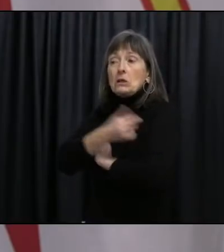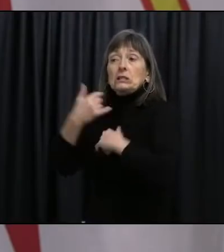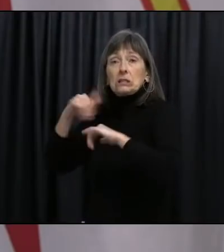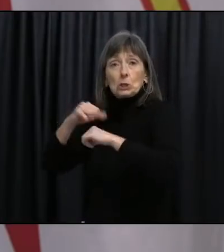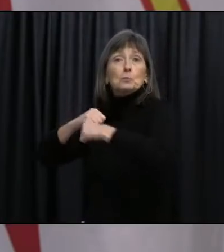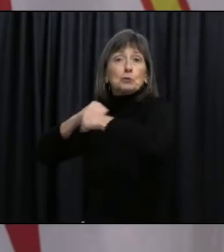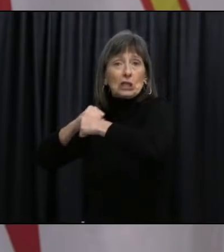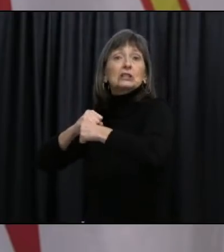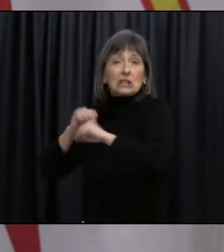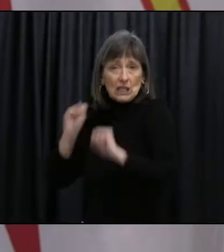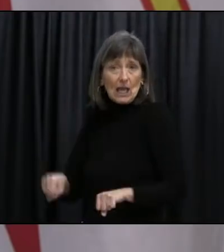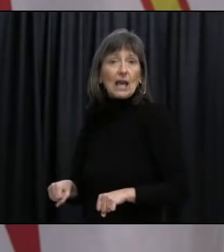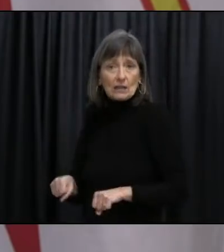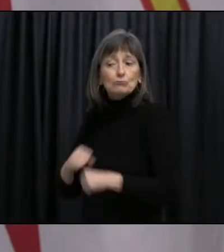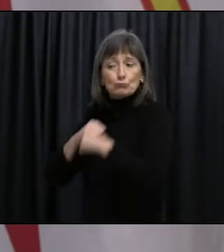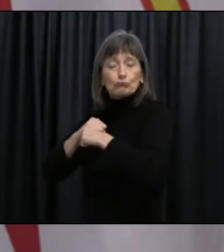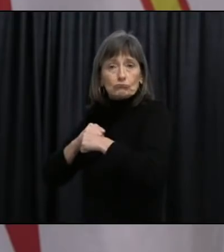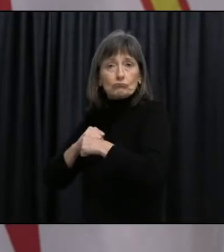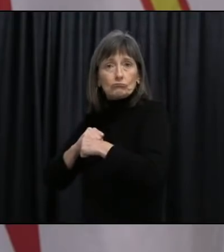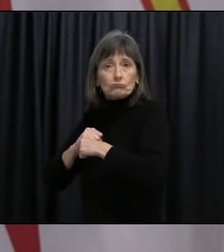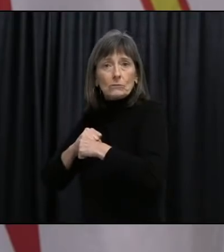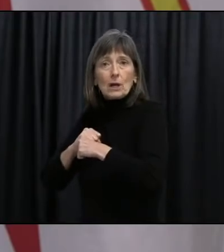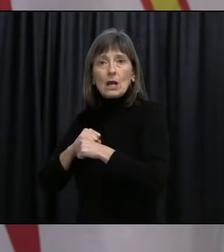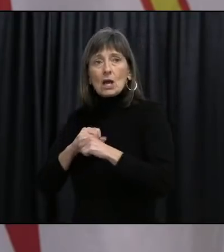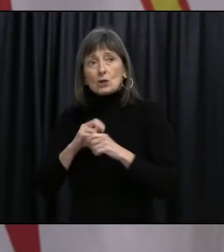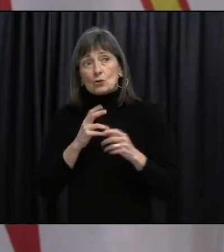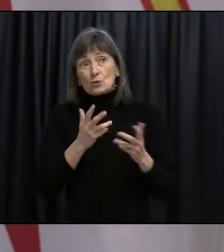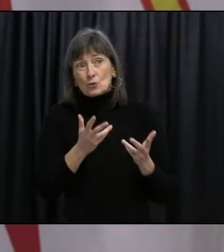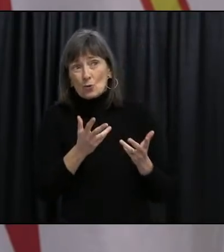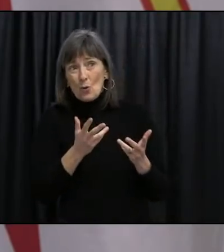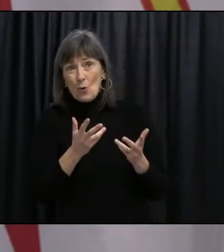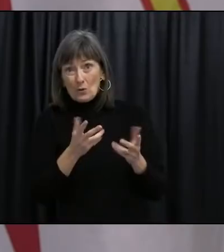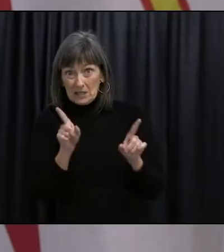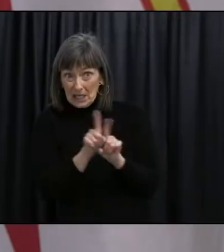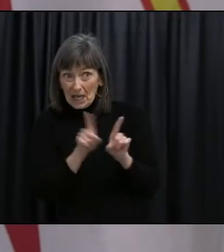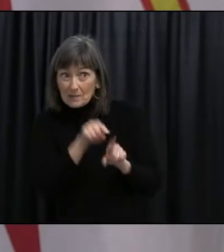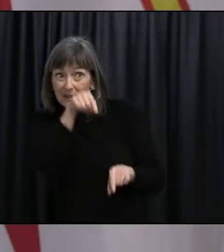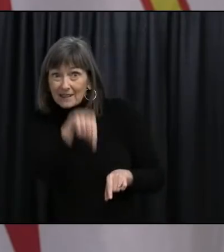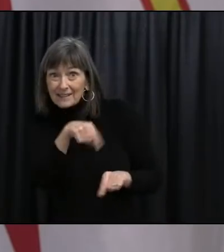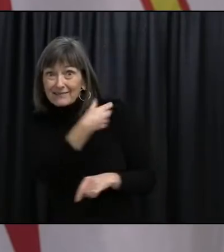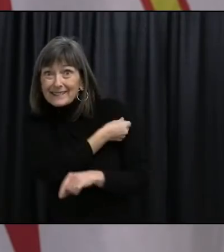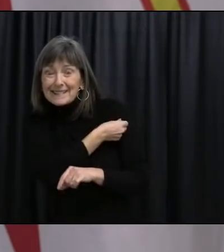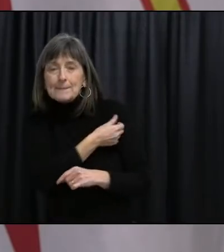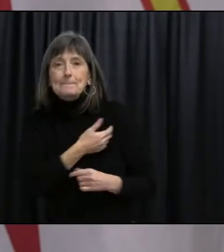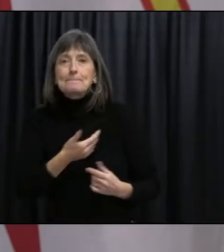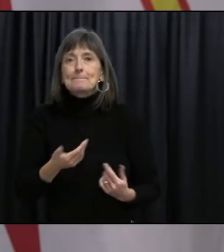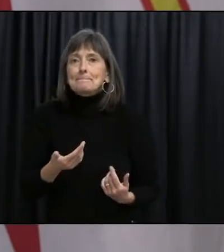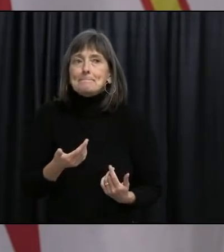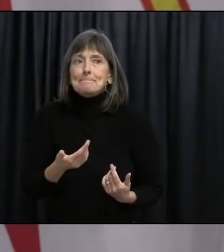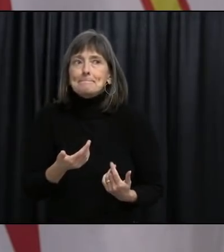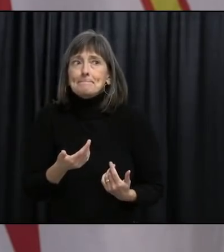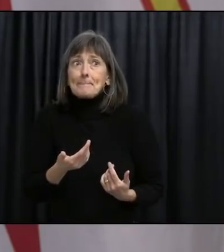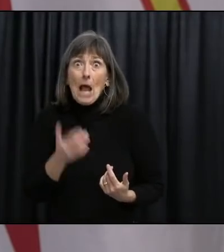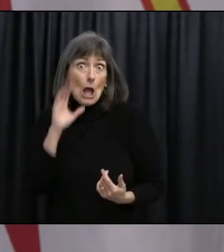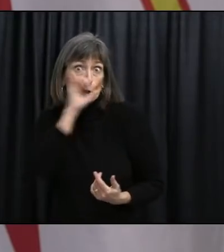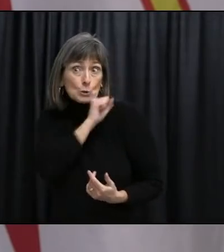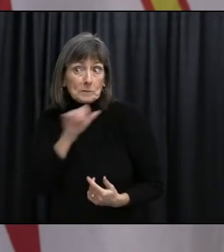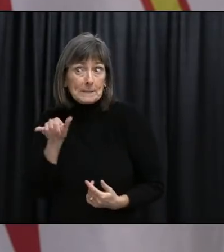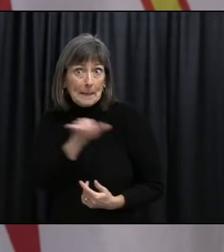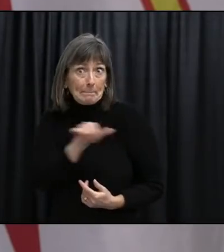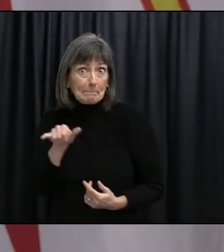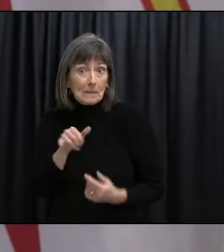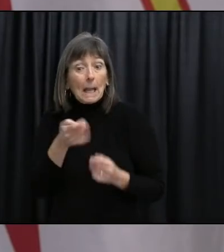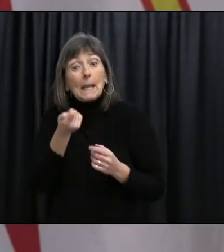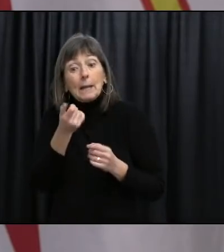from that. So certainly we would not expect that, the science would be any different with this